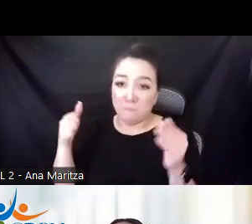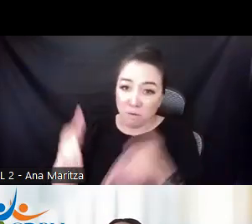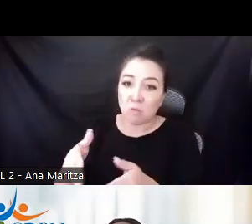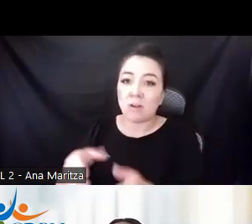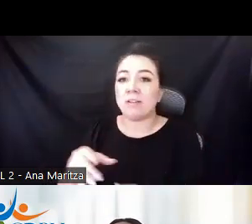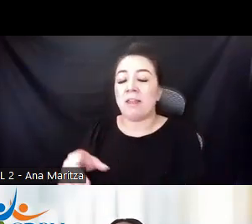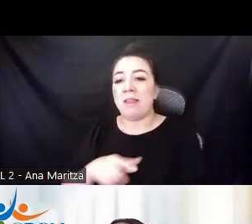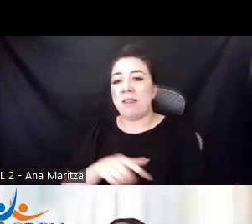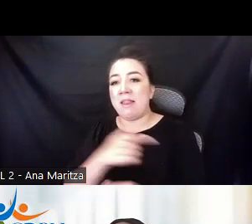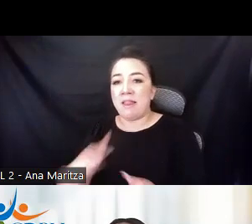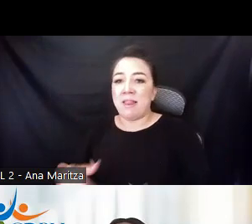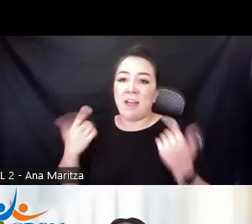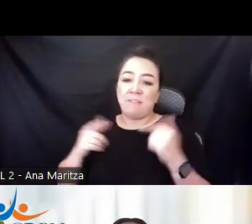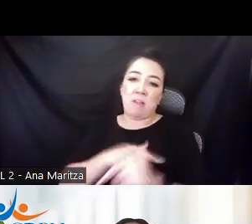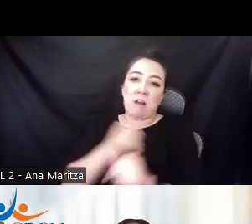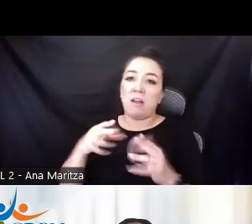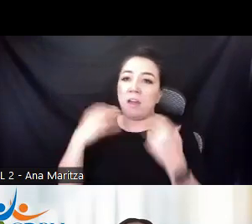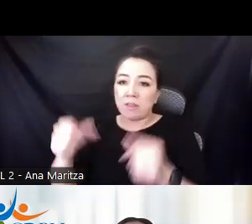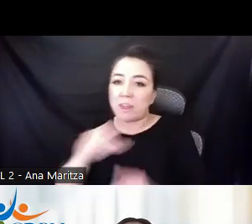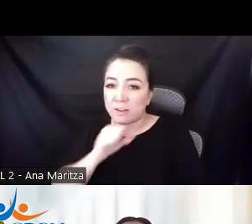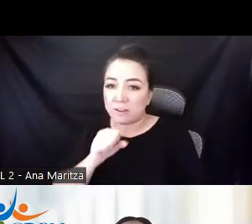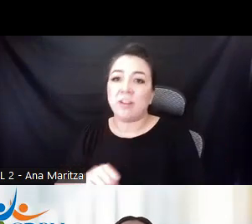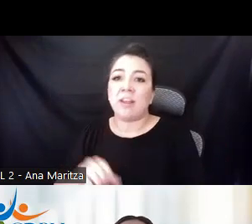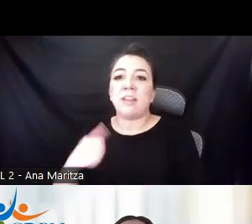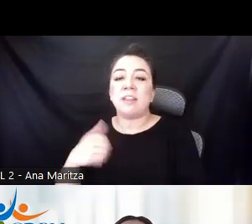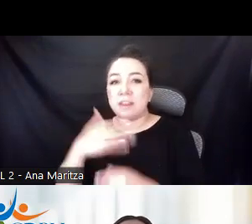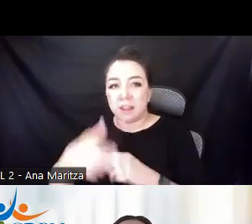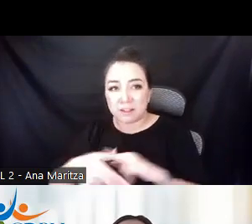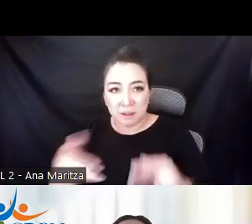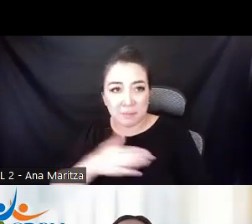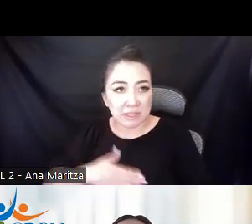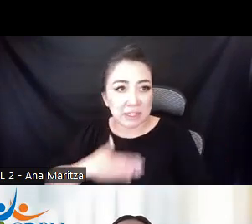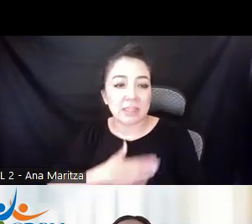that I will dive into in the next slide. Next slide, please.